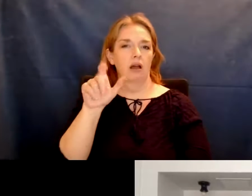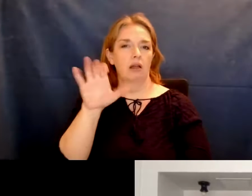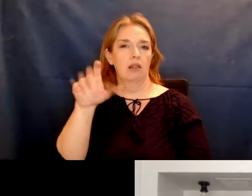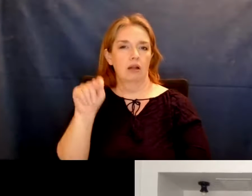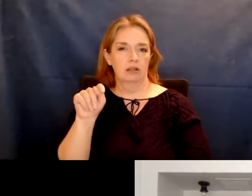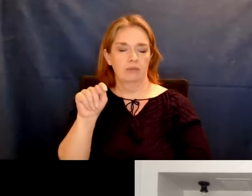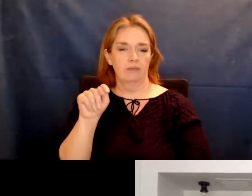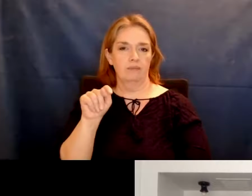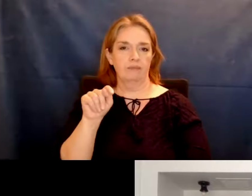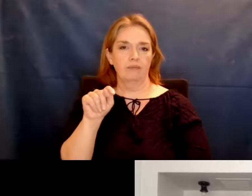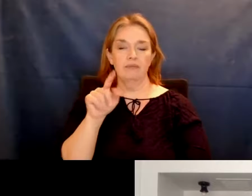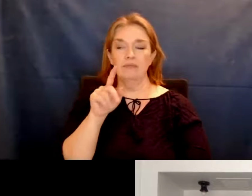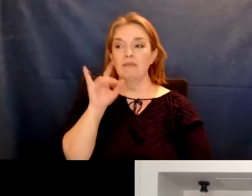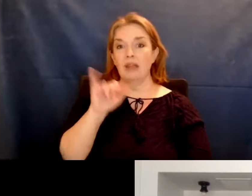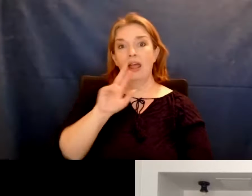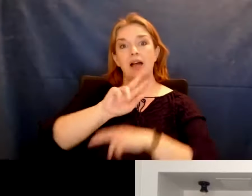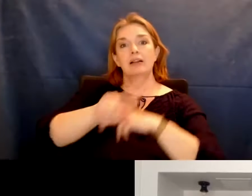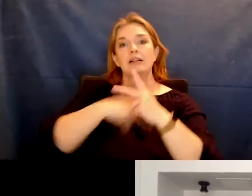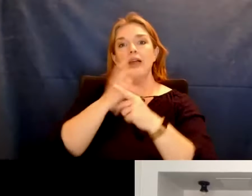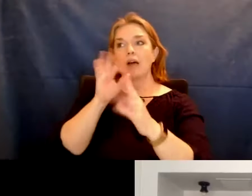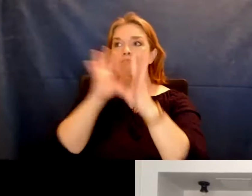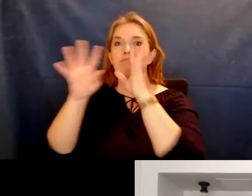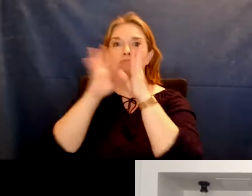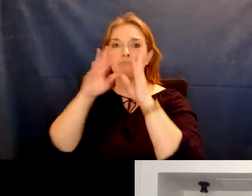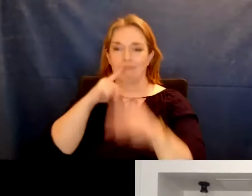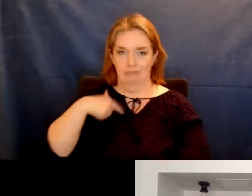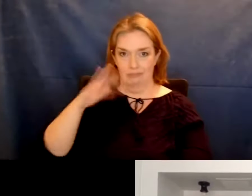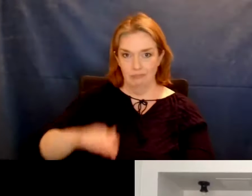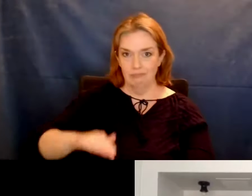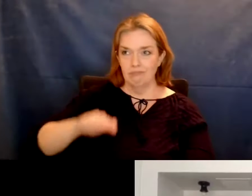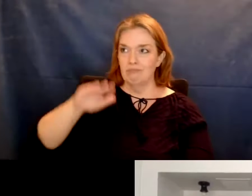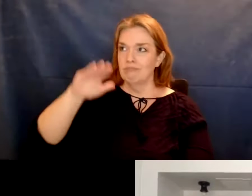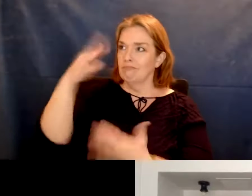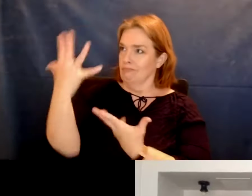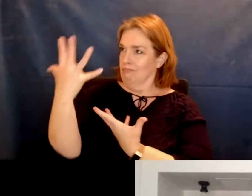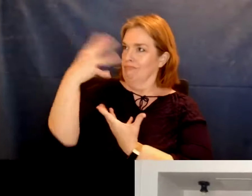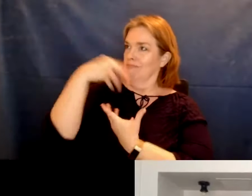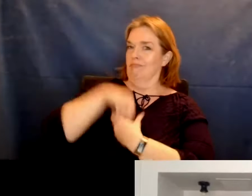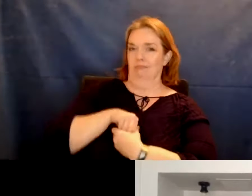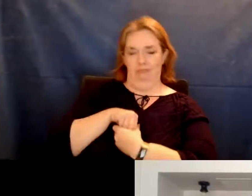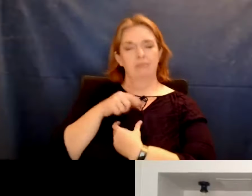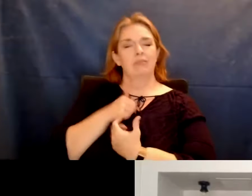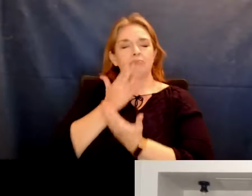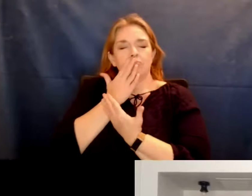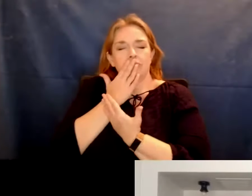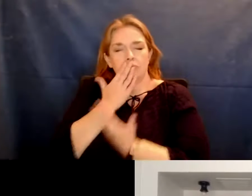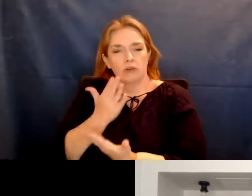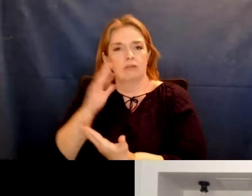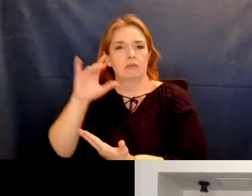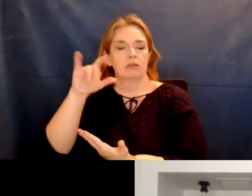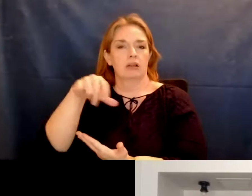I'm most grateful for being a part of my life. And I guess being